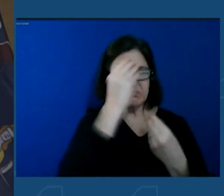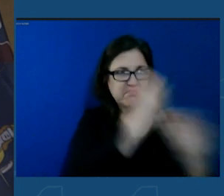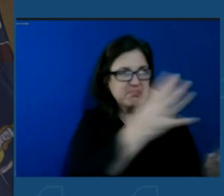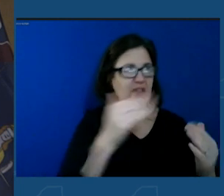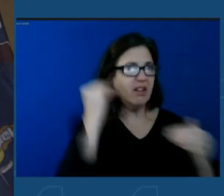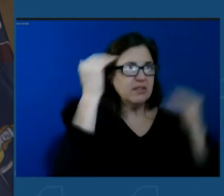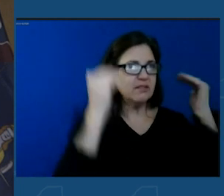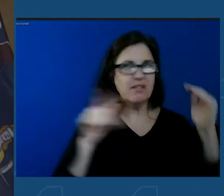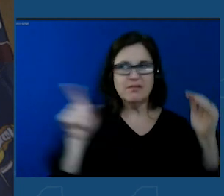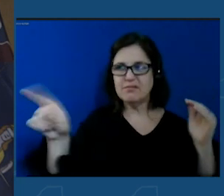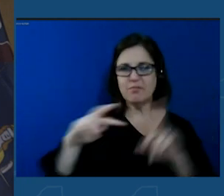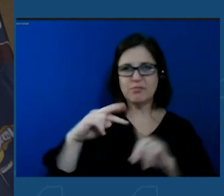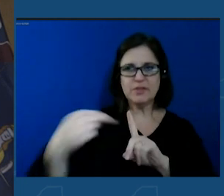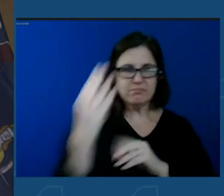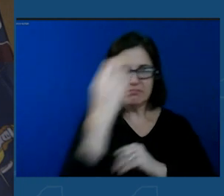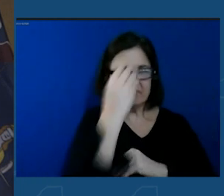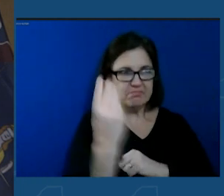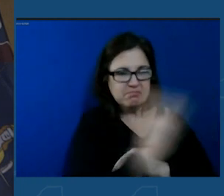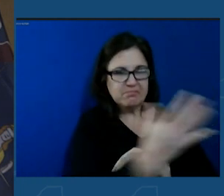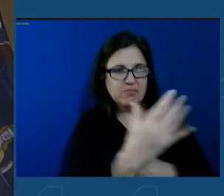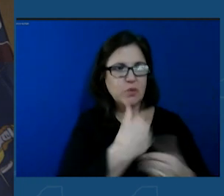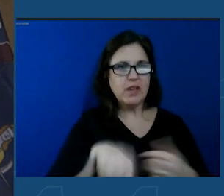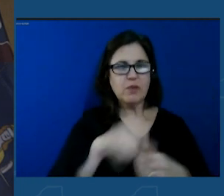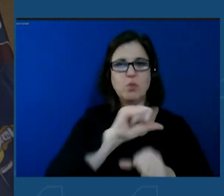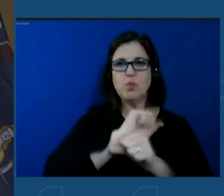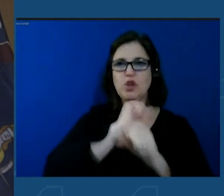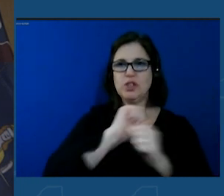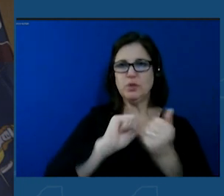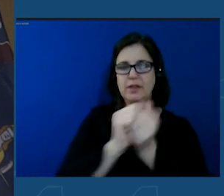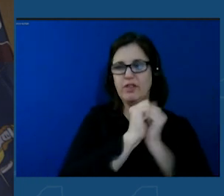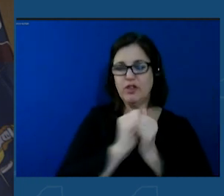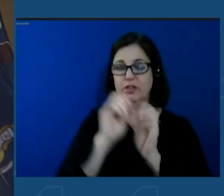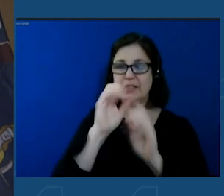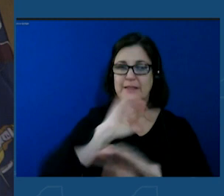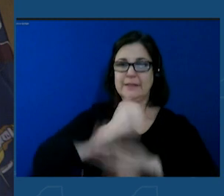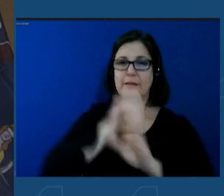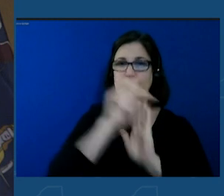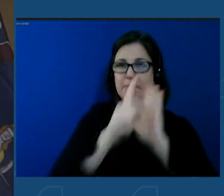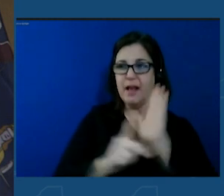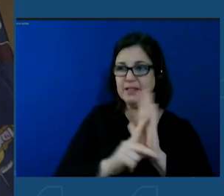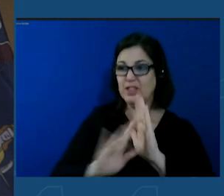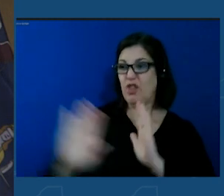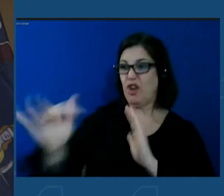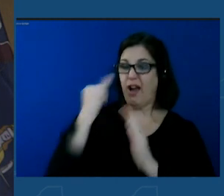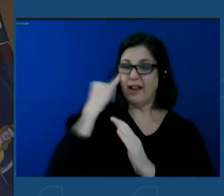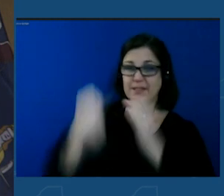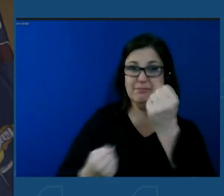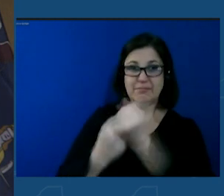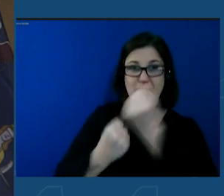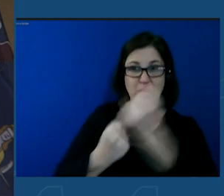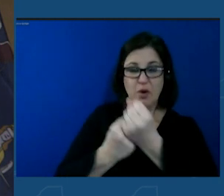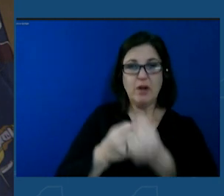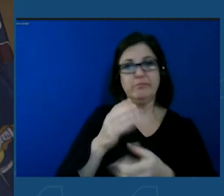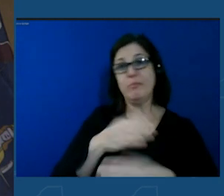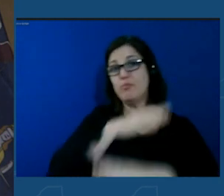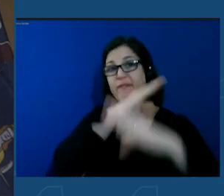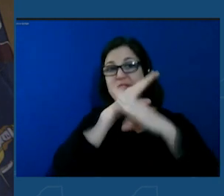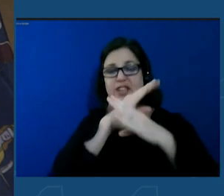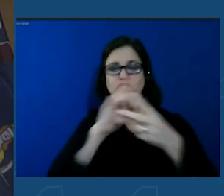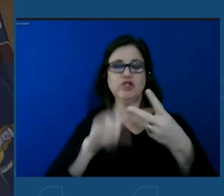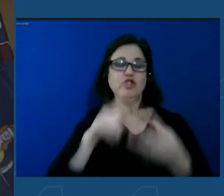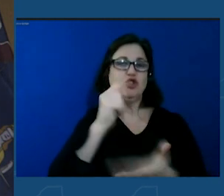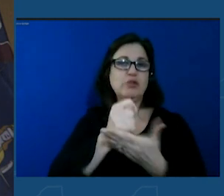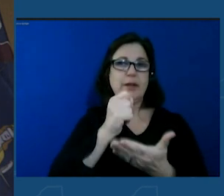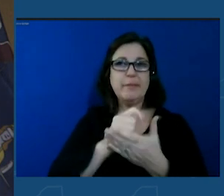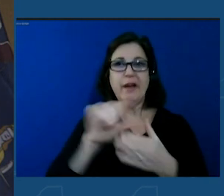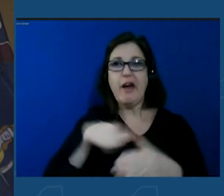about how we have policies that support the ideas, whether it's prevention, whether it's treatment, and other interventions that we